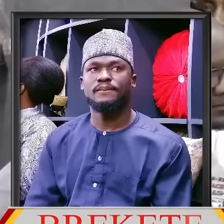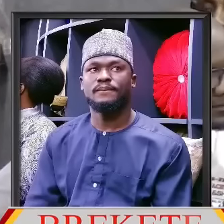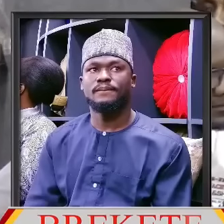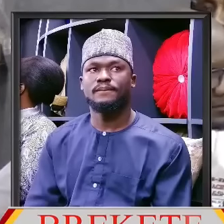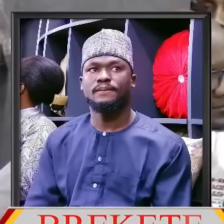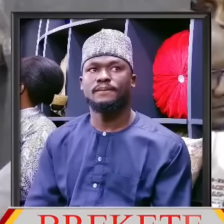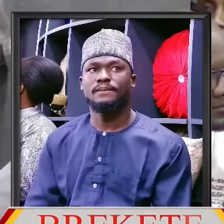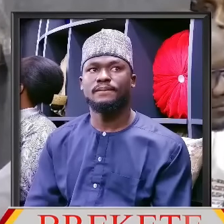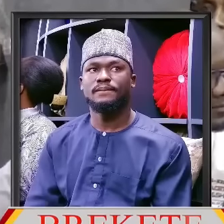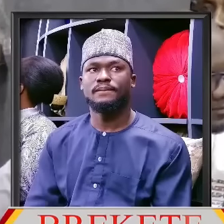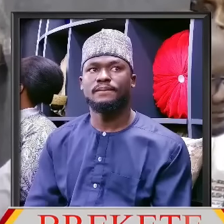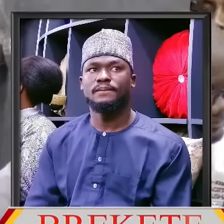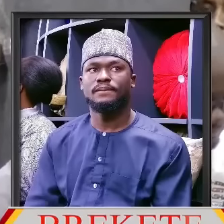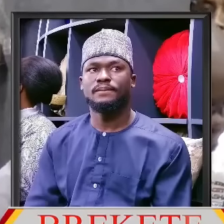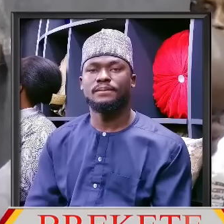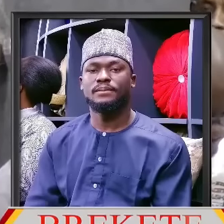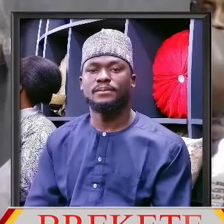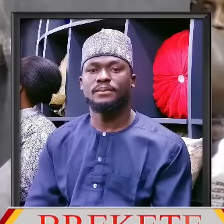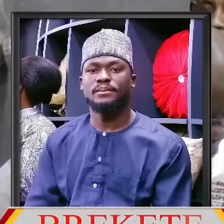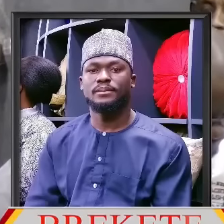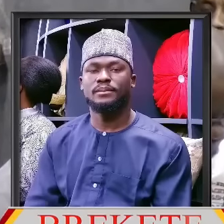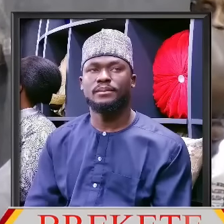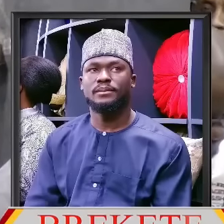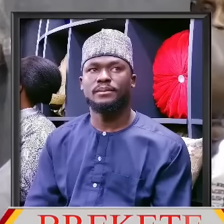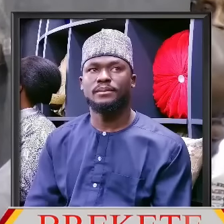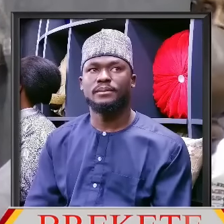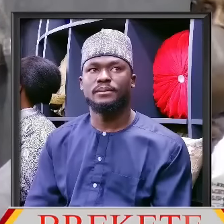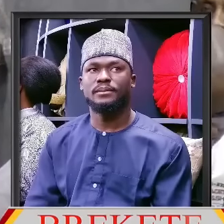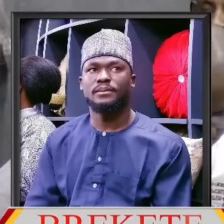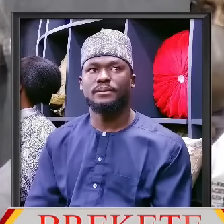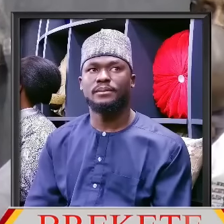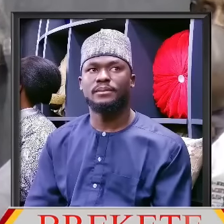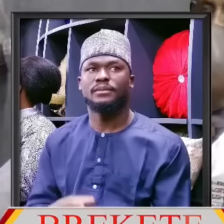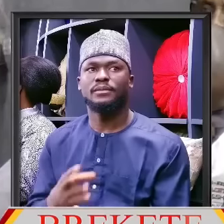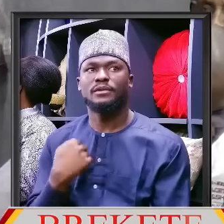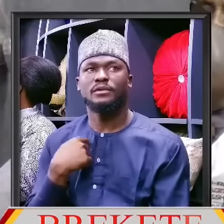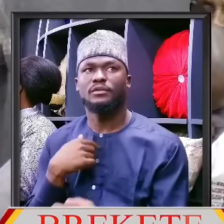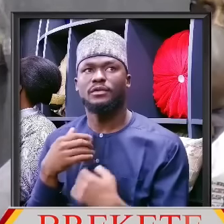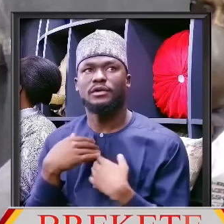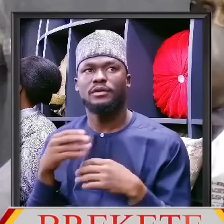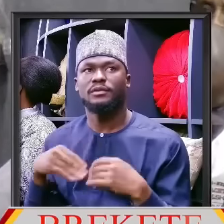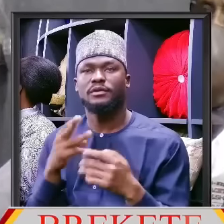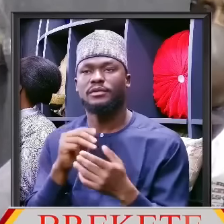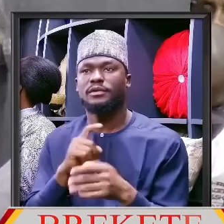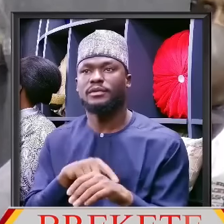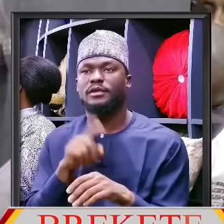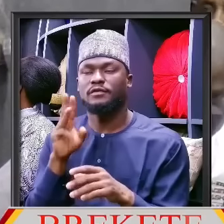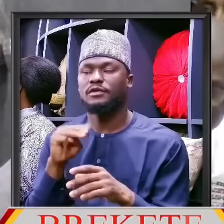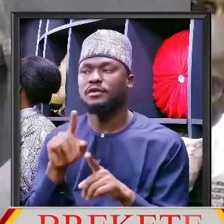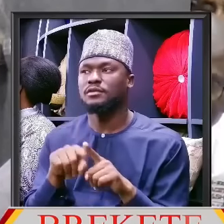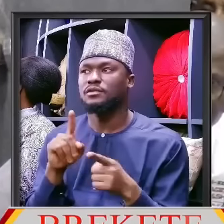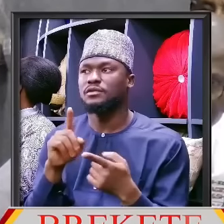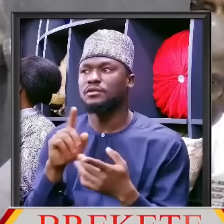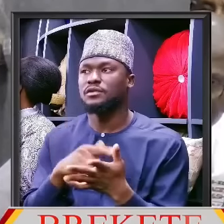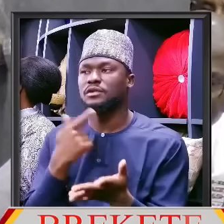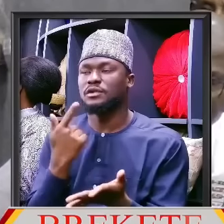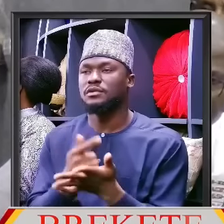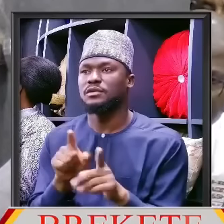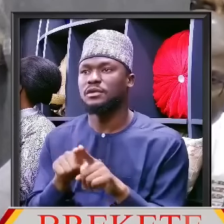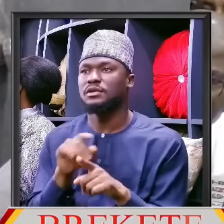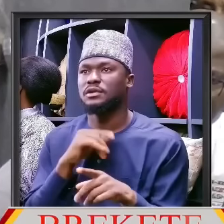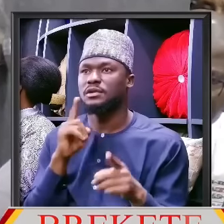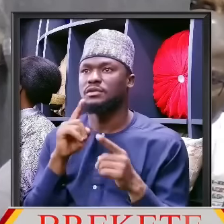500, when they reach there, now they will process and they go, and we don't even get timeline where they will take graduate. As I talk to you, we don't do